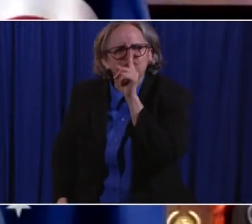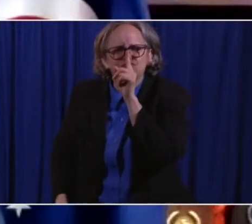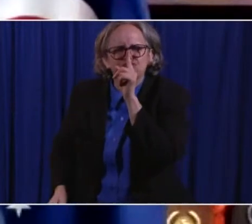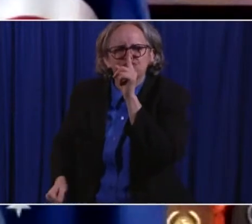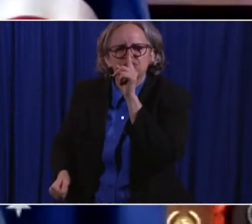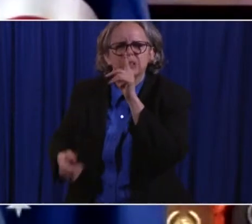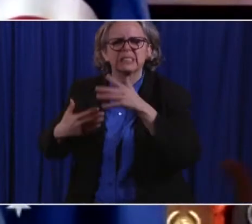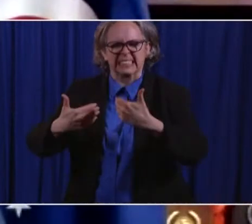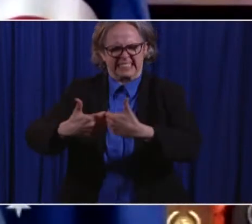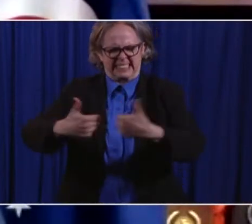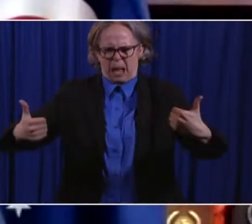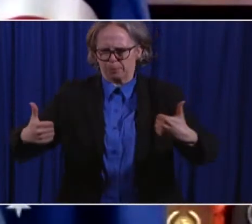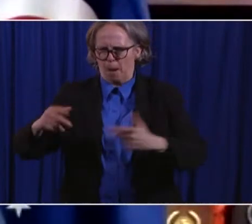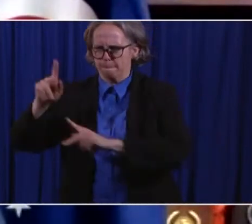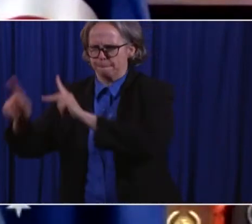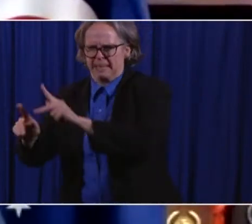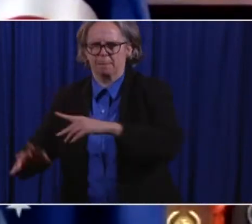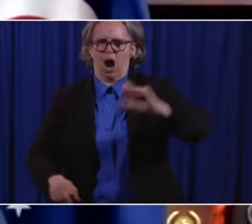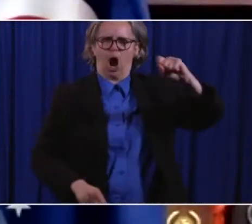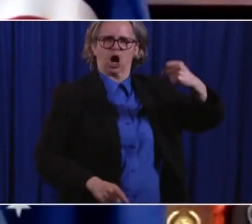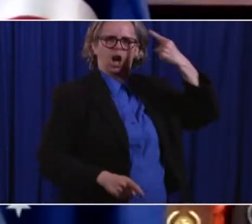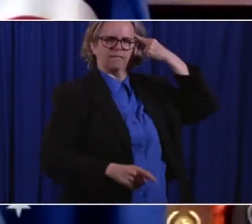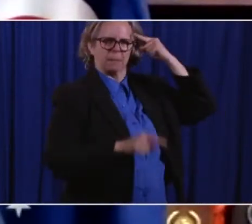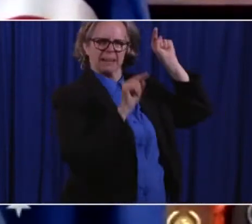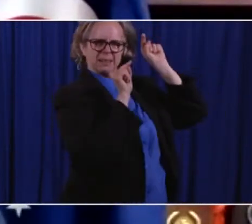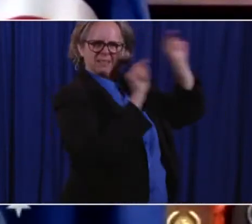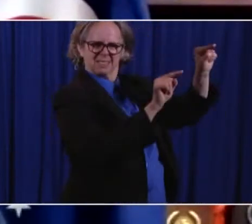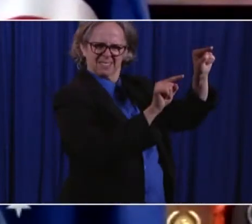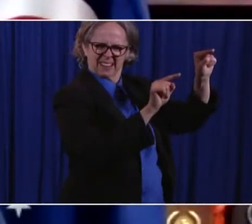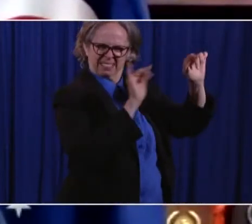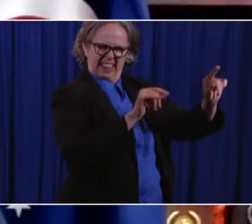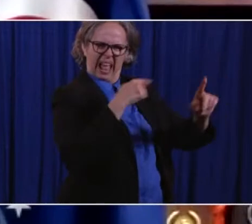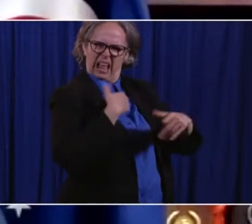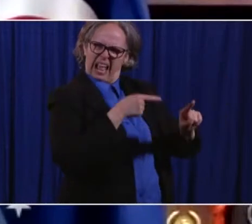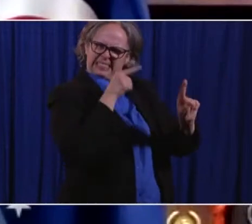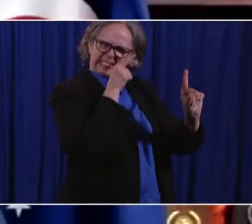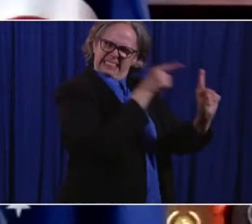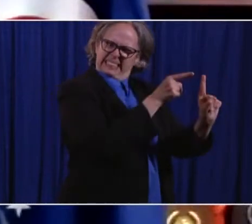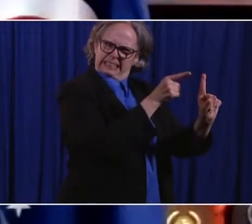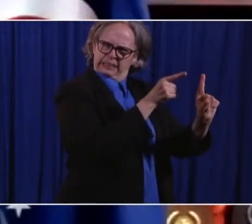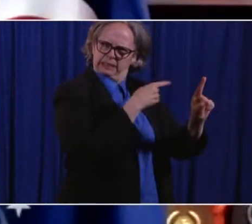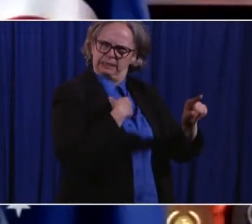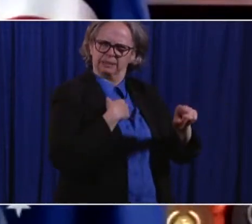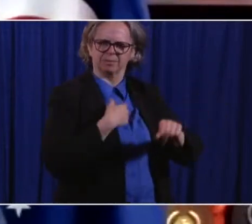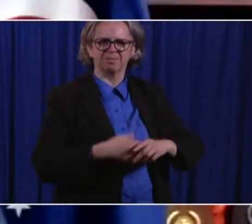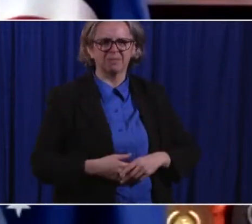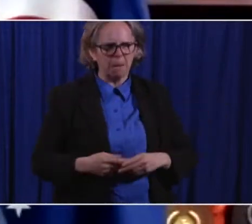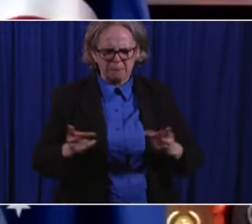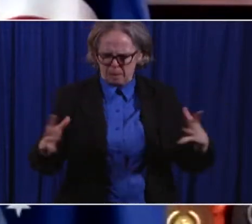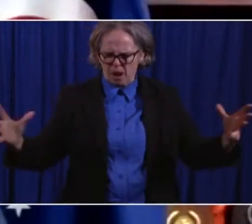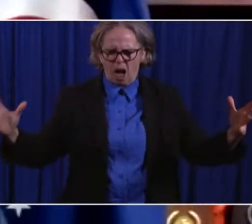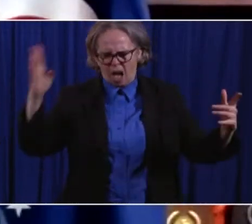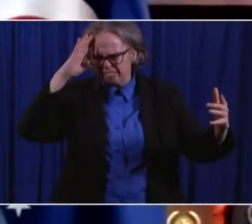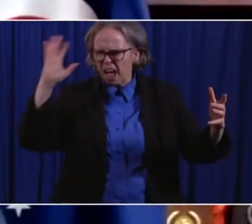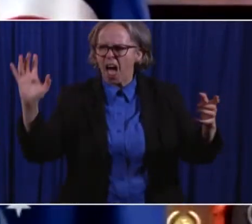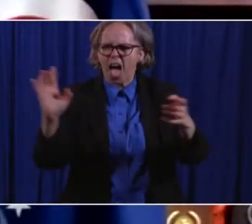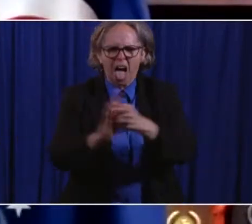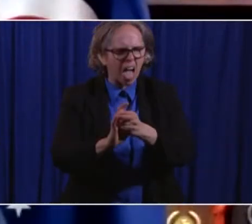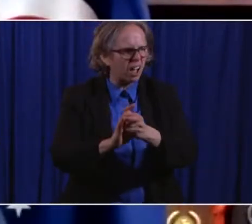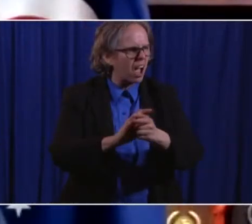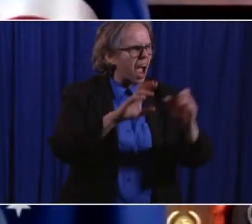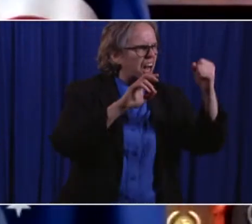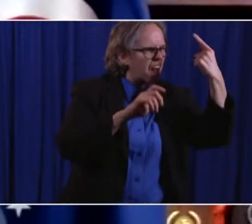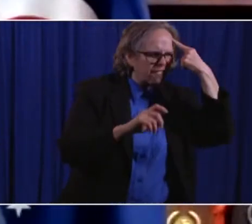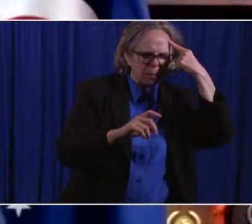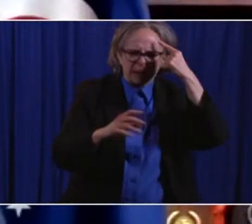There is no excuse or no reason to connect the two. No one should, and no one should confuse in any